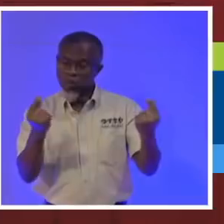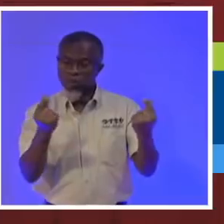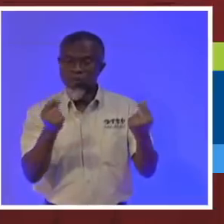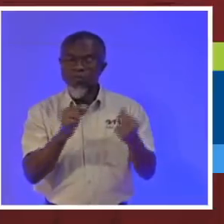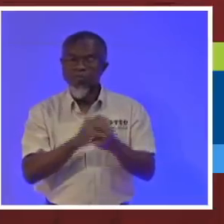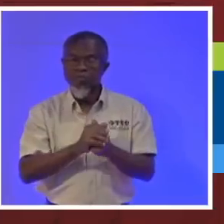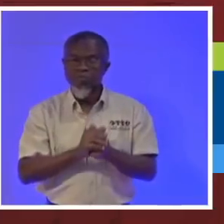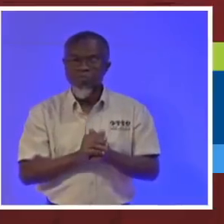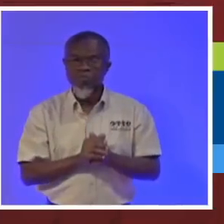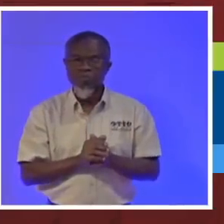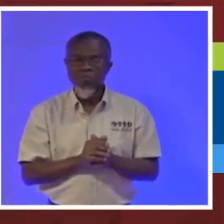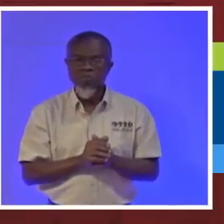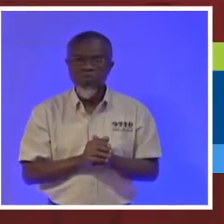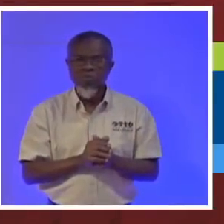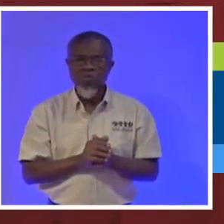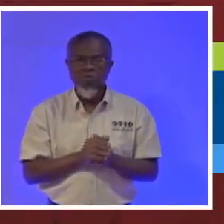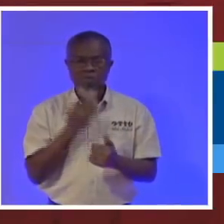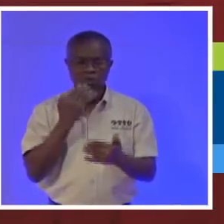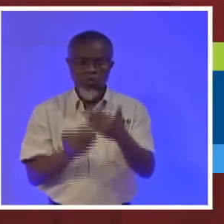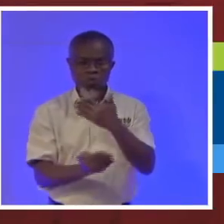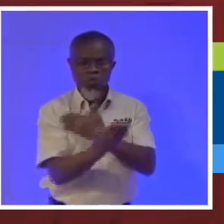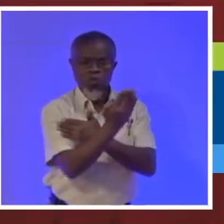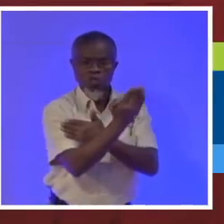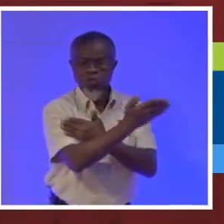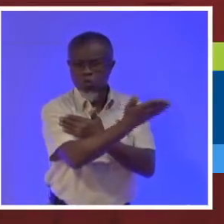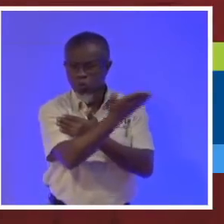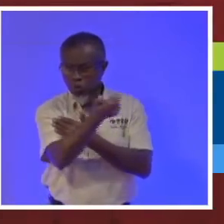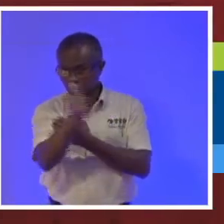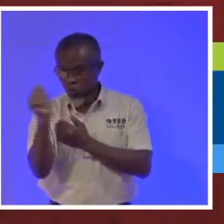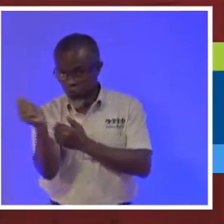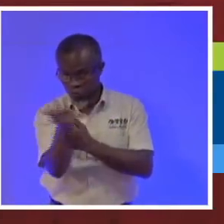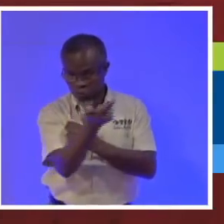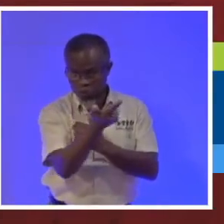Good morning to the panel. Good morning.